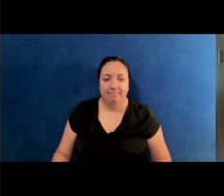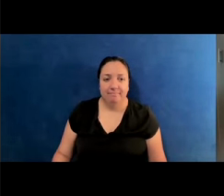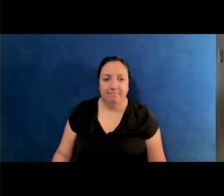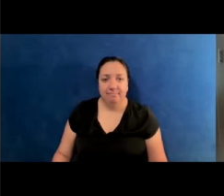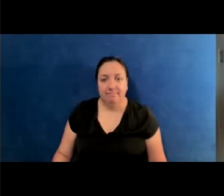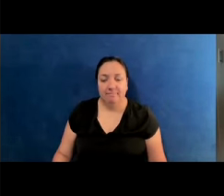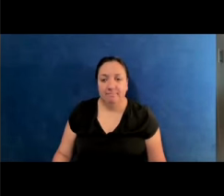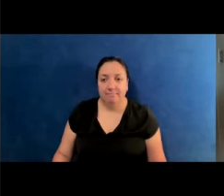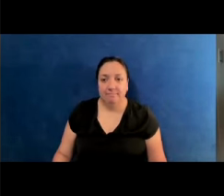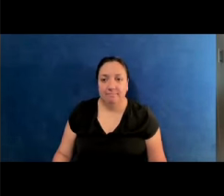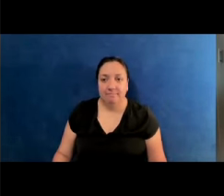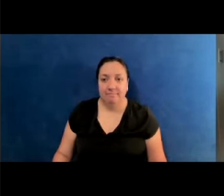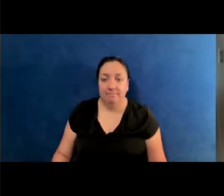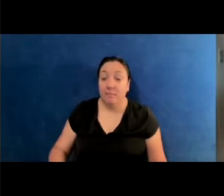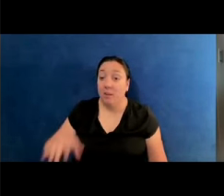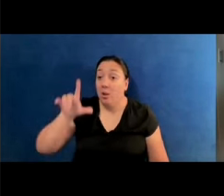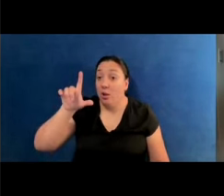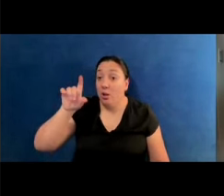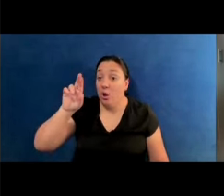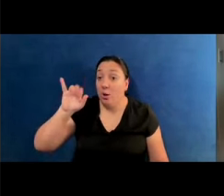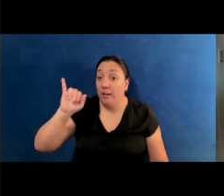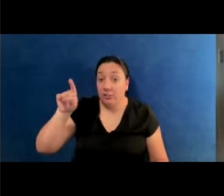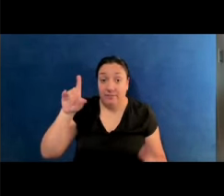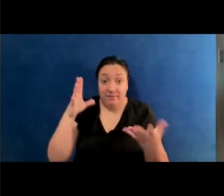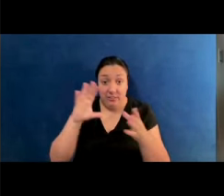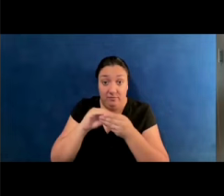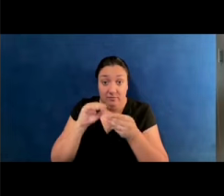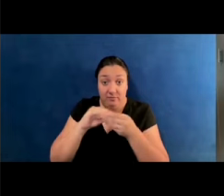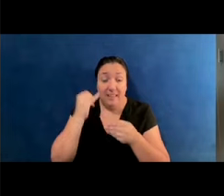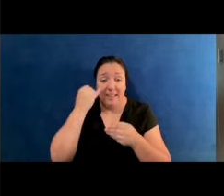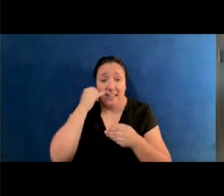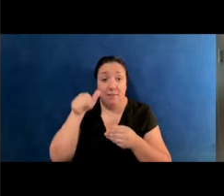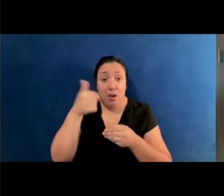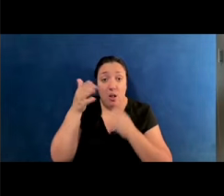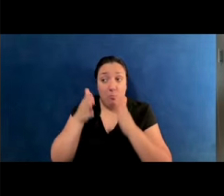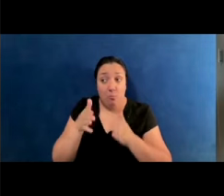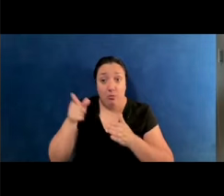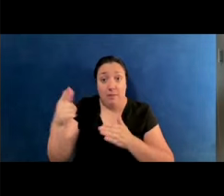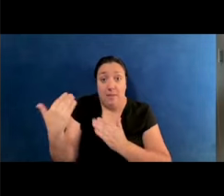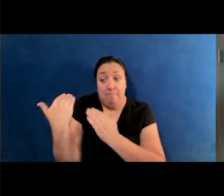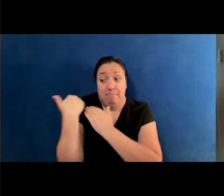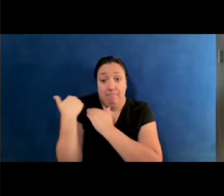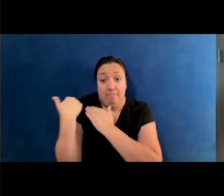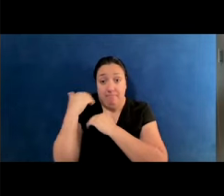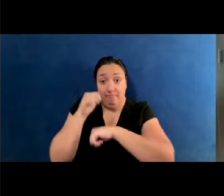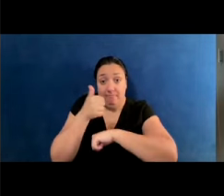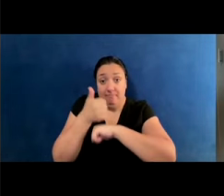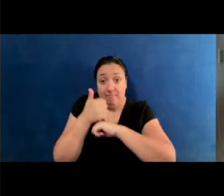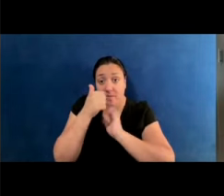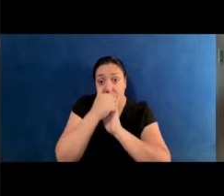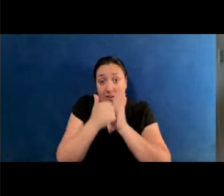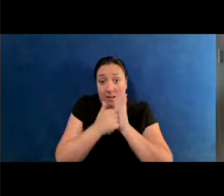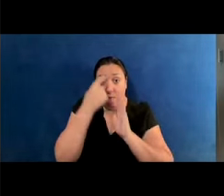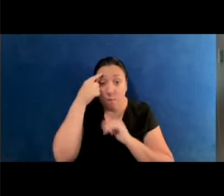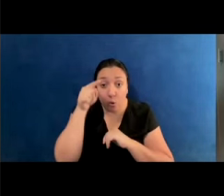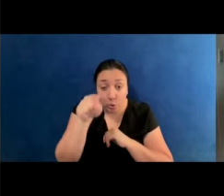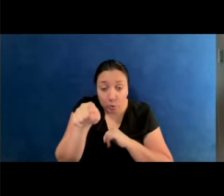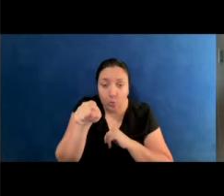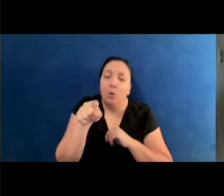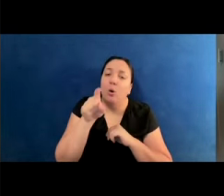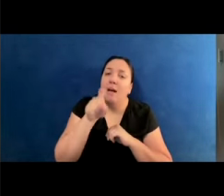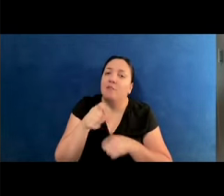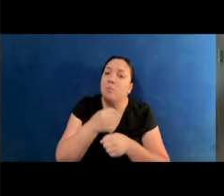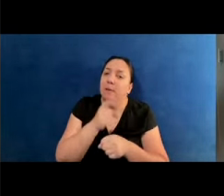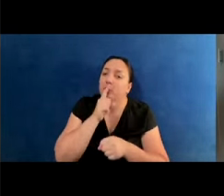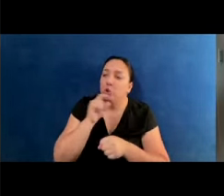If, as mentioned by Lauri, if somebody else is opening the account for you, we're tied to making sure